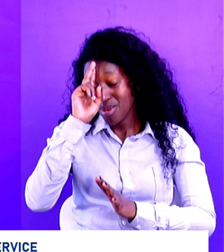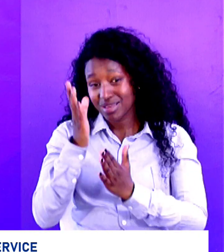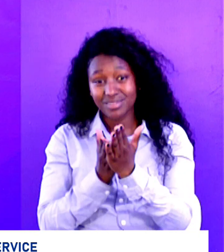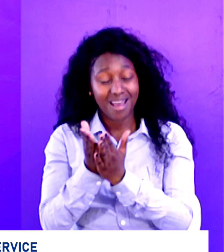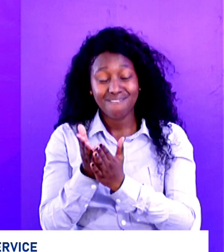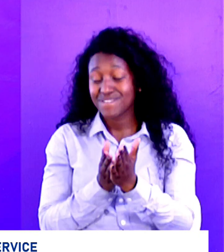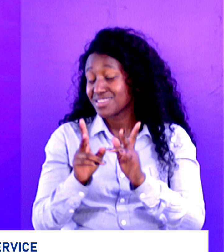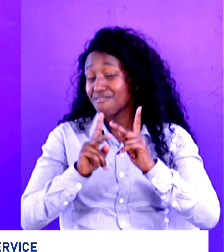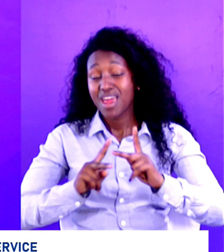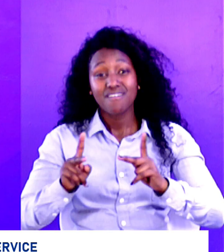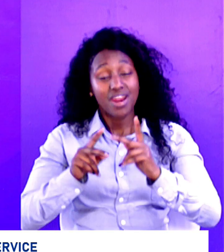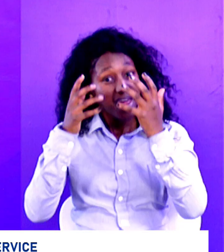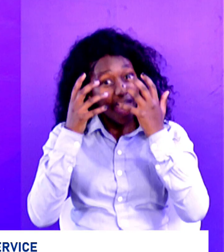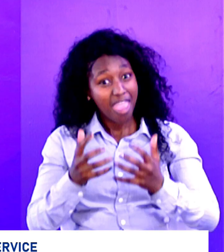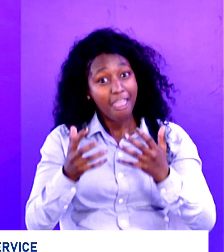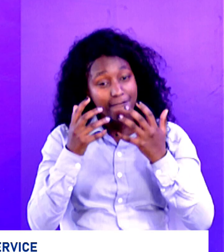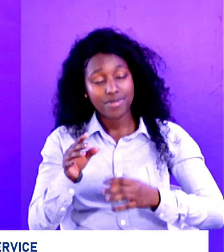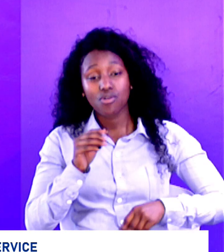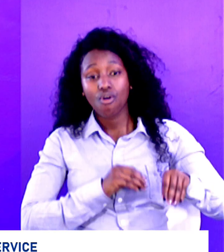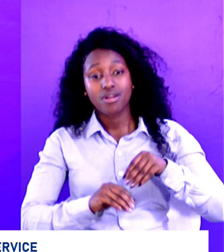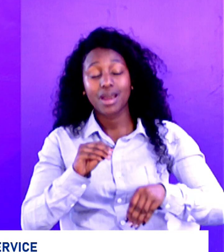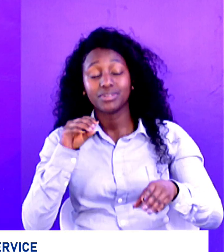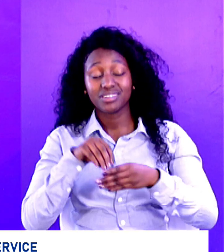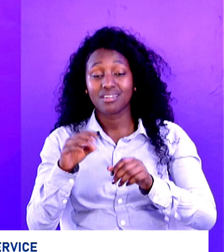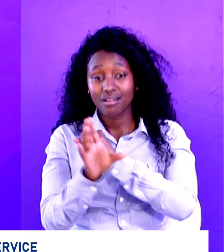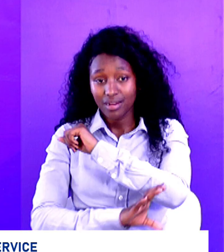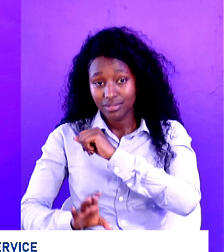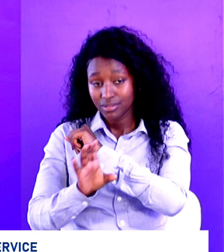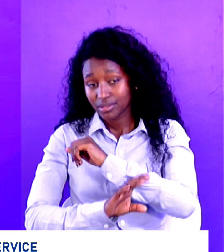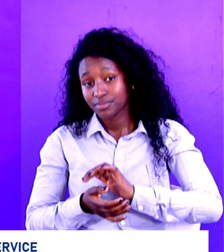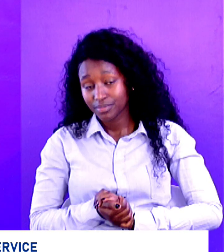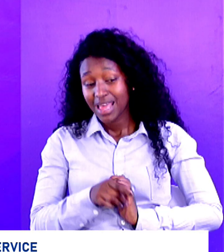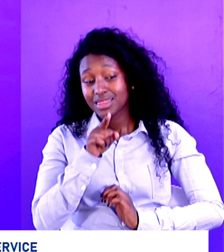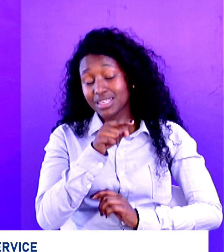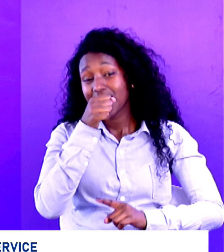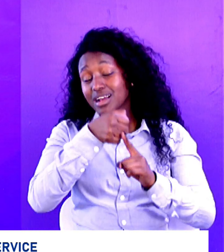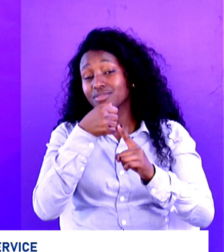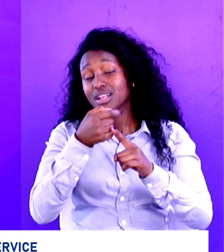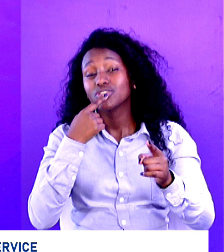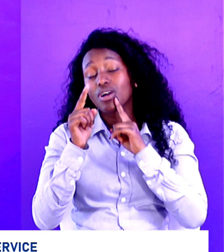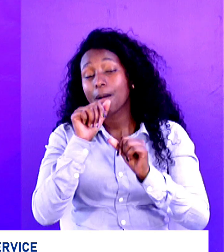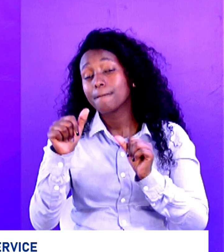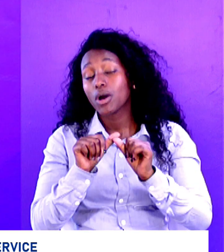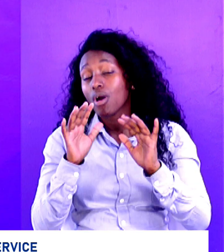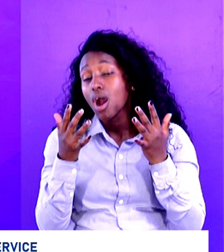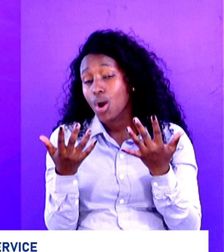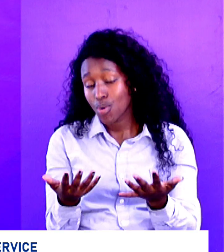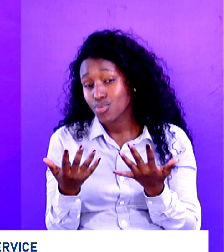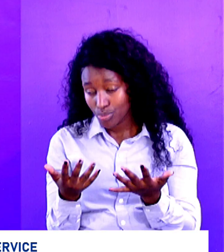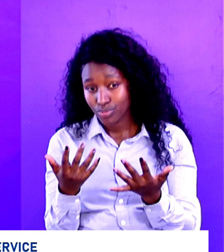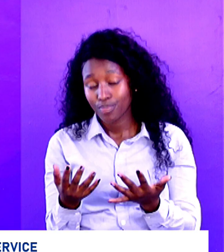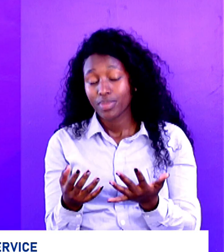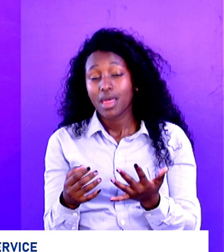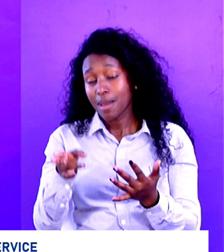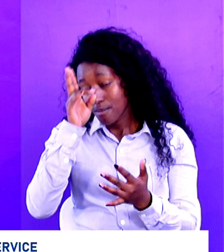most corrupt institutions in the nation. The activists cited not only rampant corruption, but also ongoing